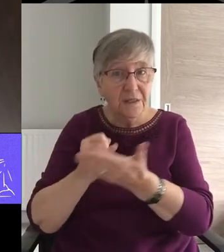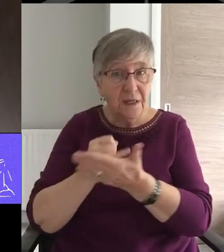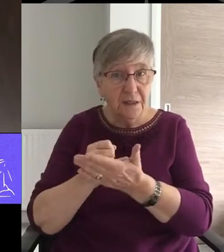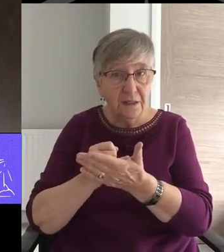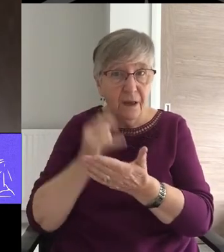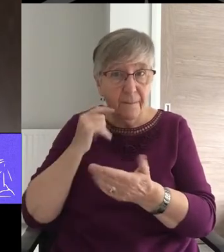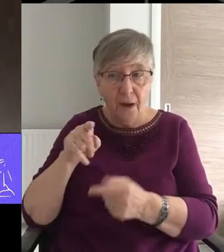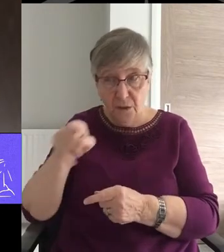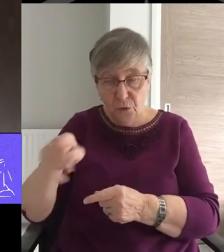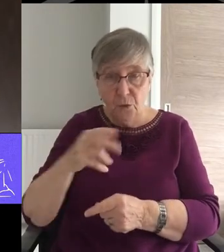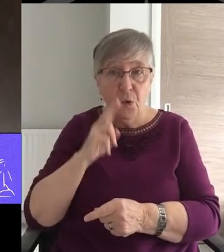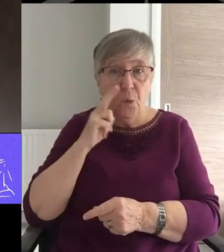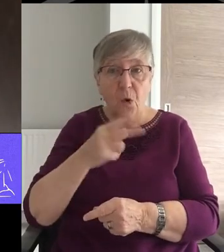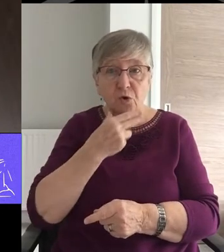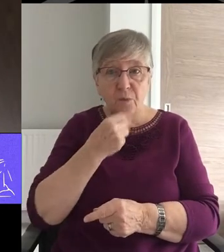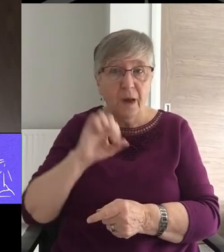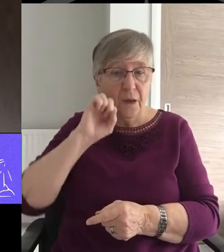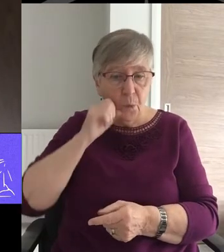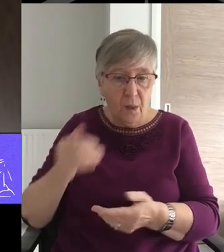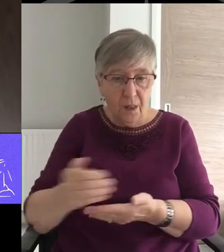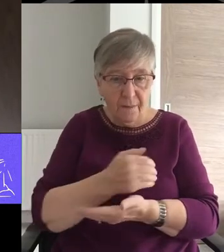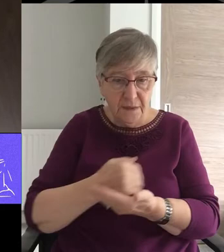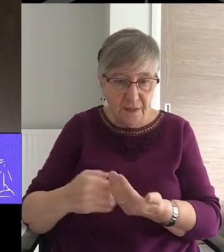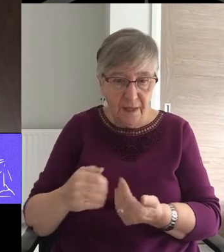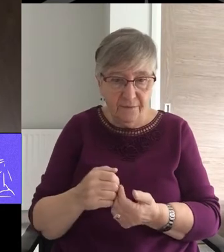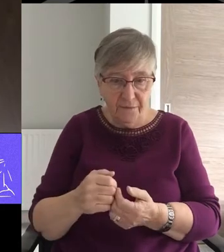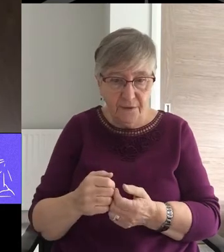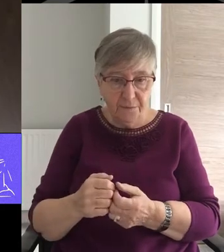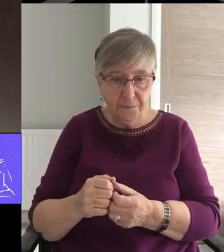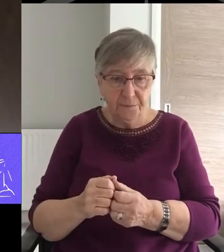yourself will be saved.